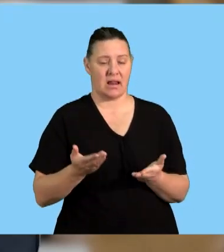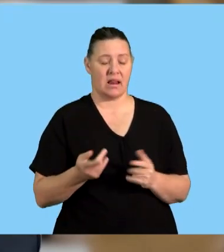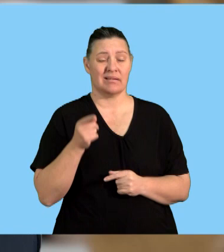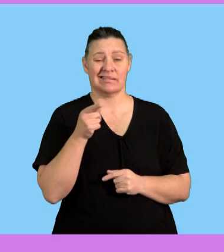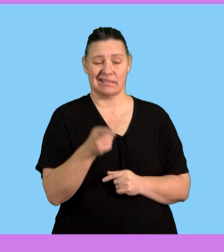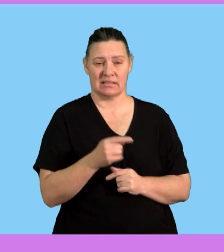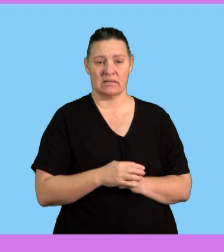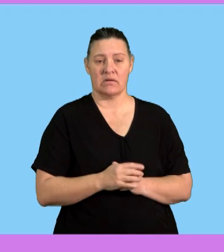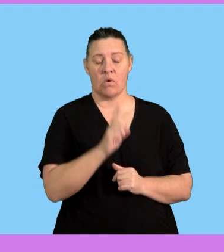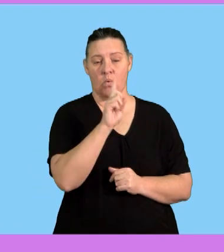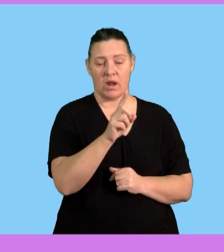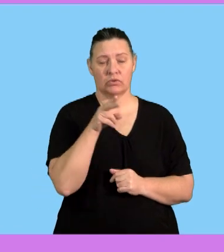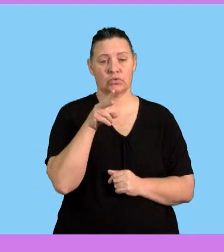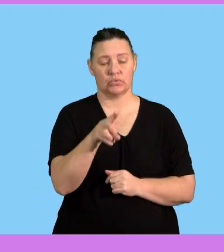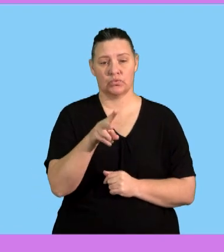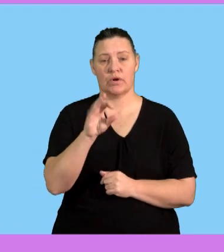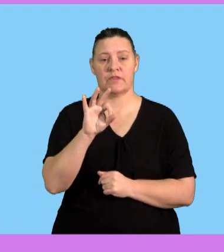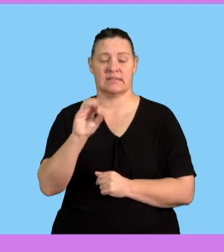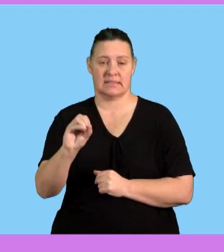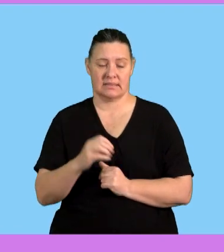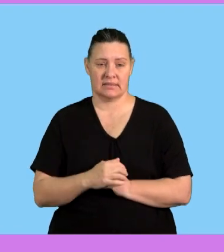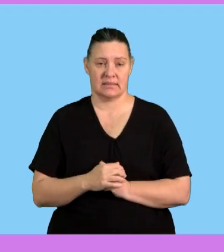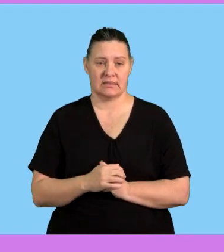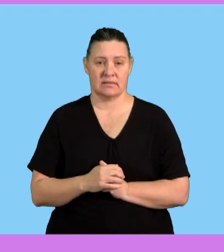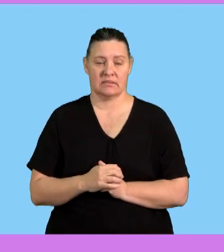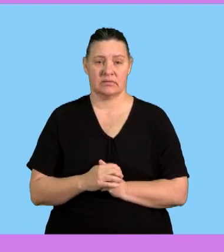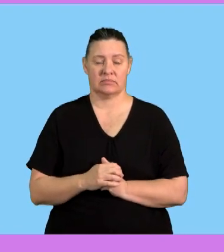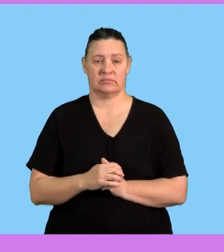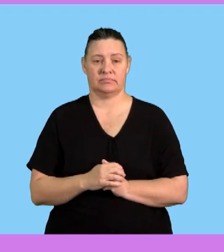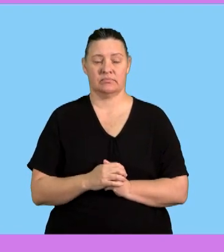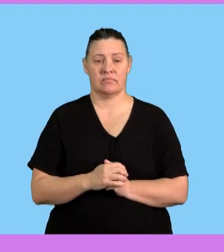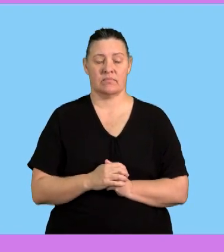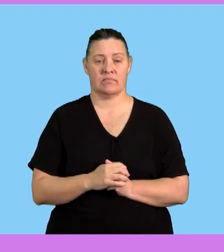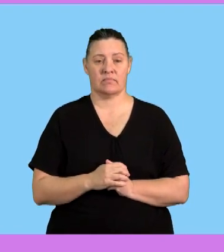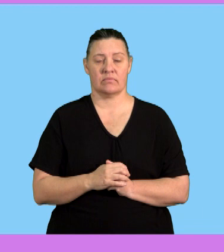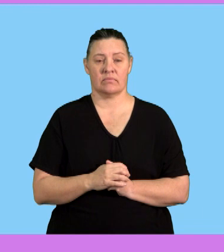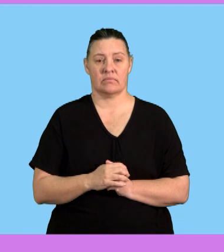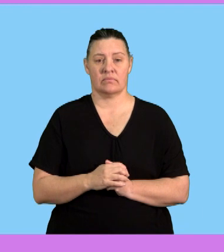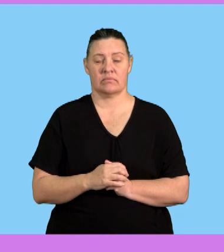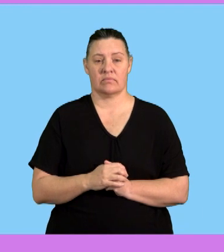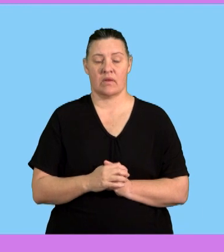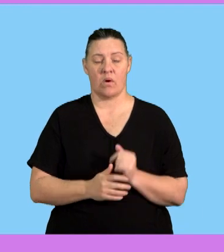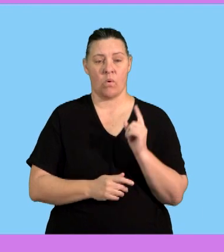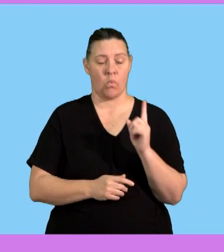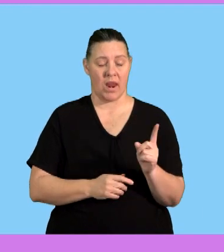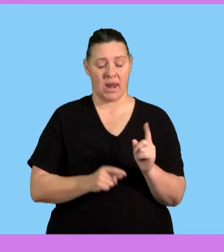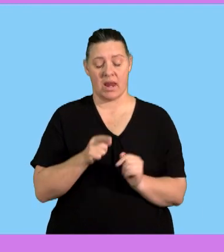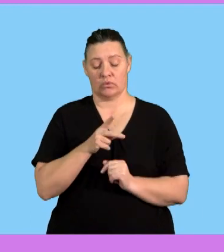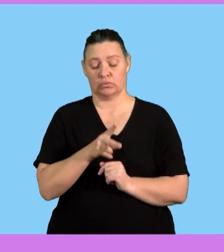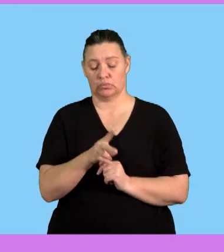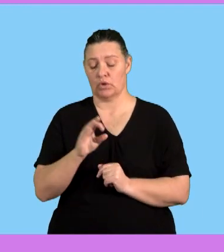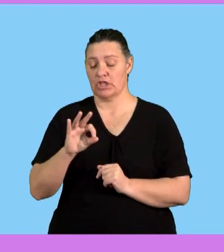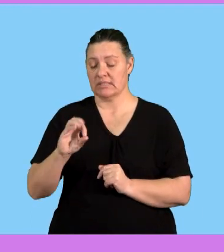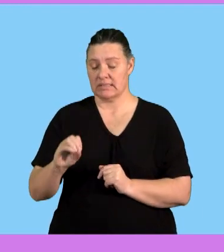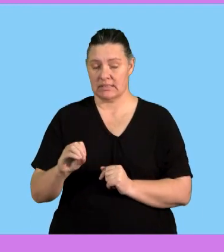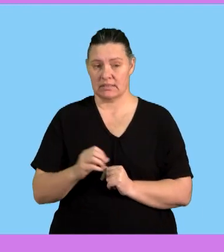diagram is 1:30, all right? So if the scale of the diagram is 1:30, so what does the